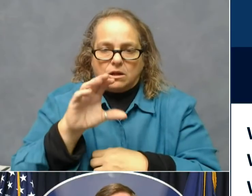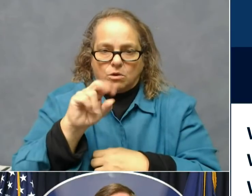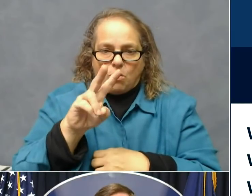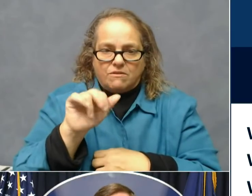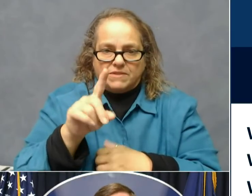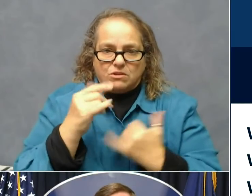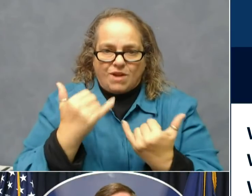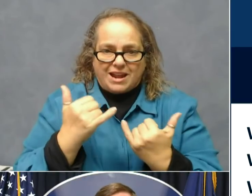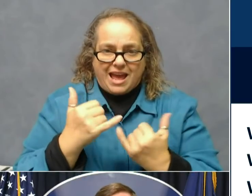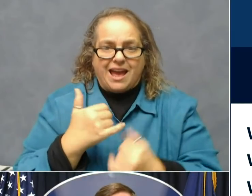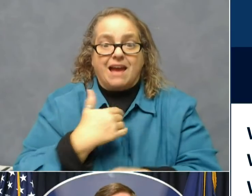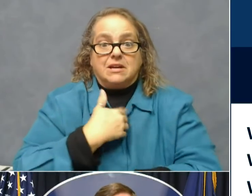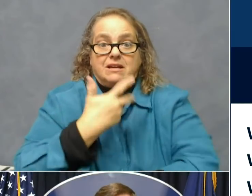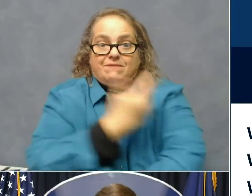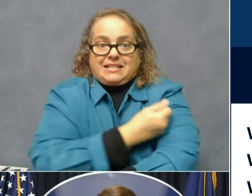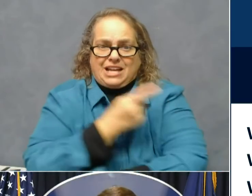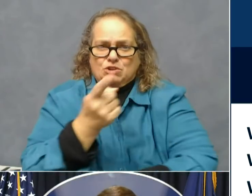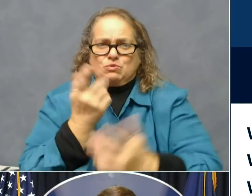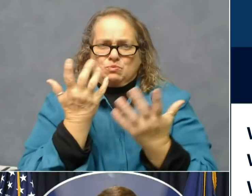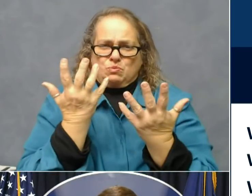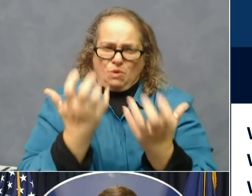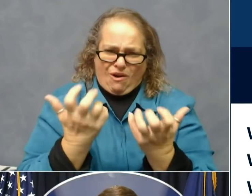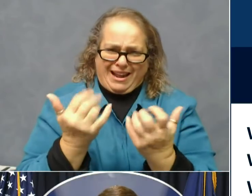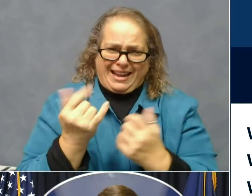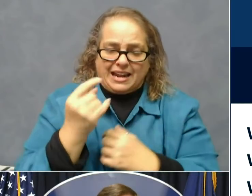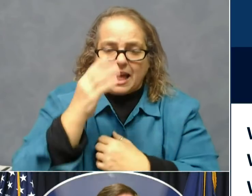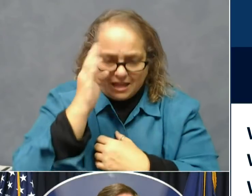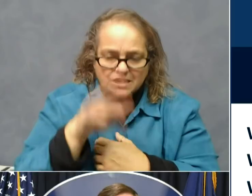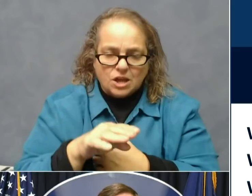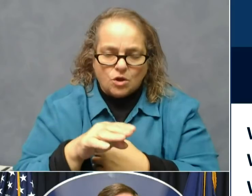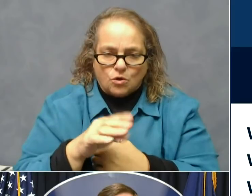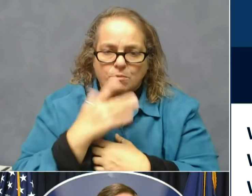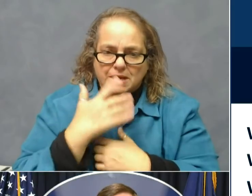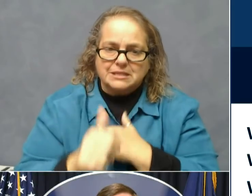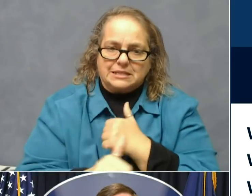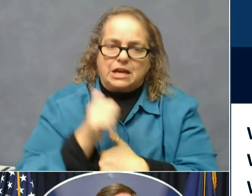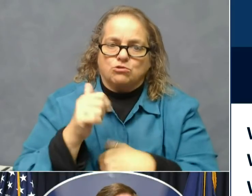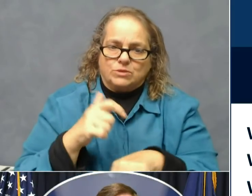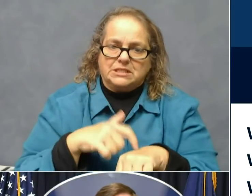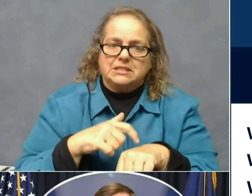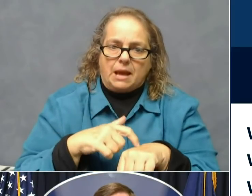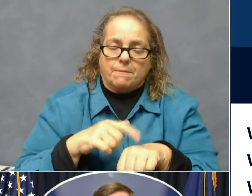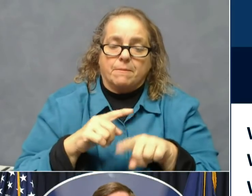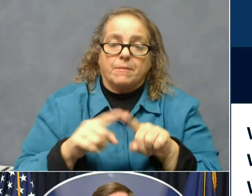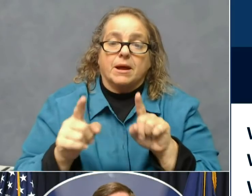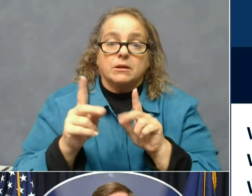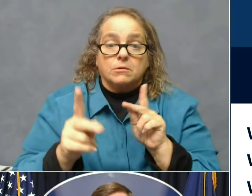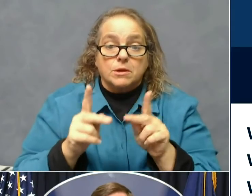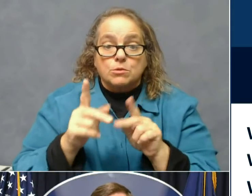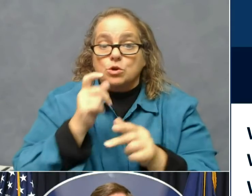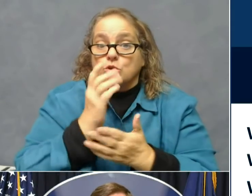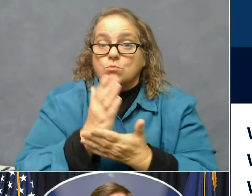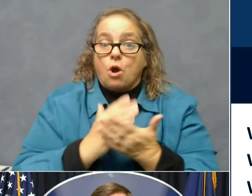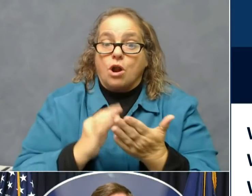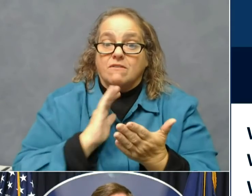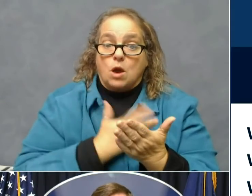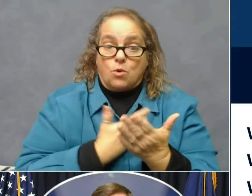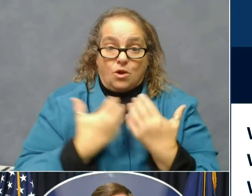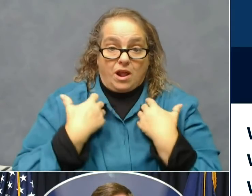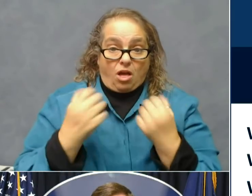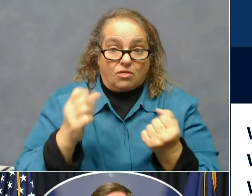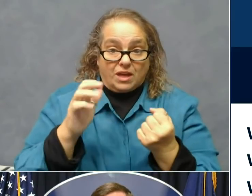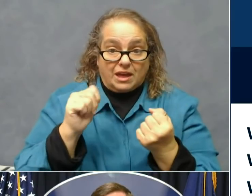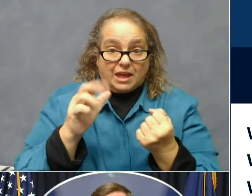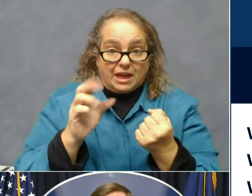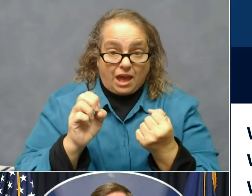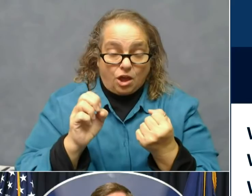it, especially during this most dangerous time. But those who are part of our healthcare capacity